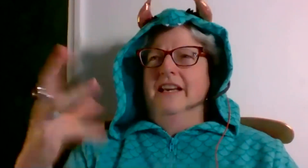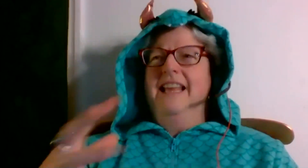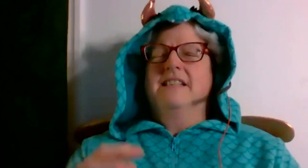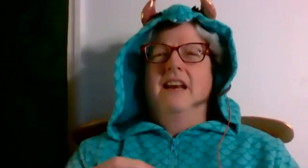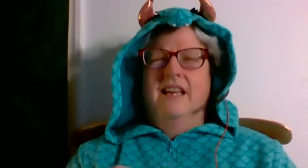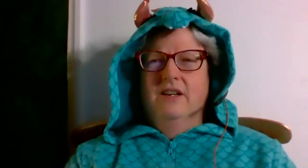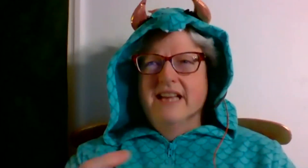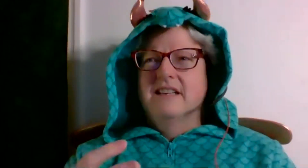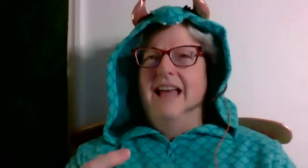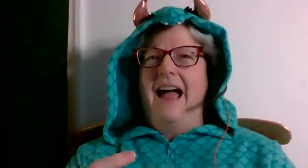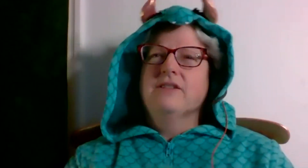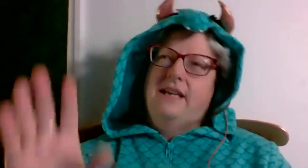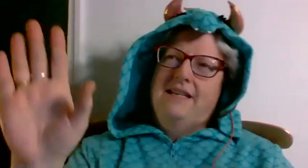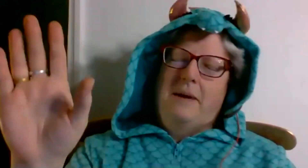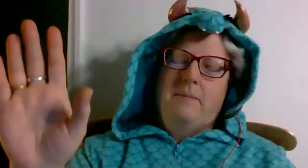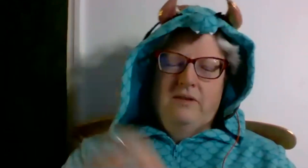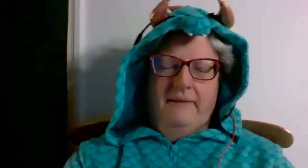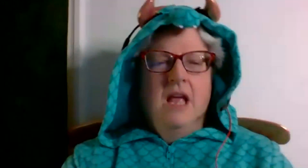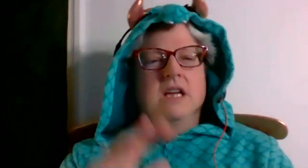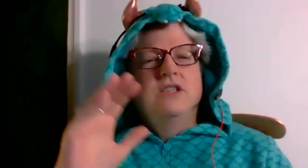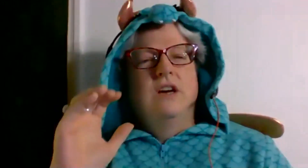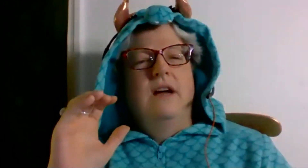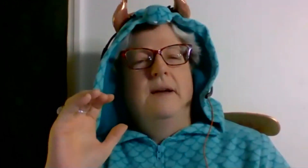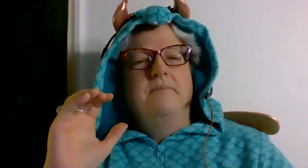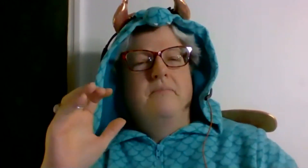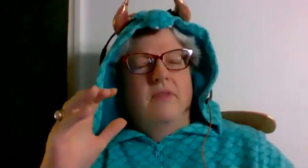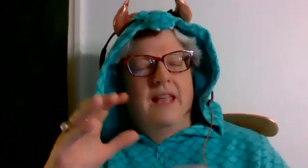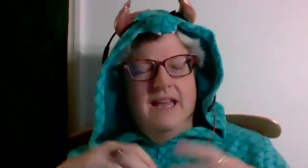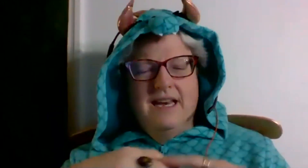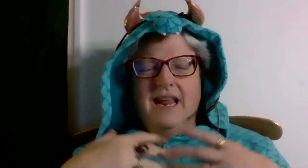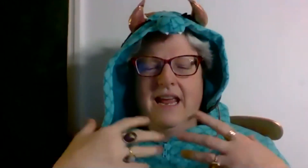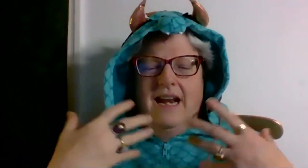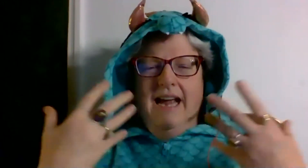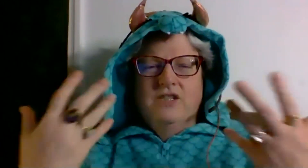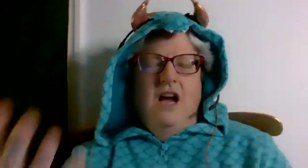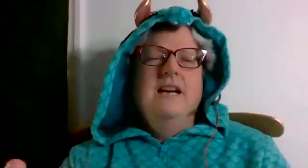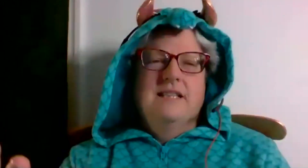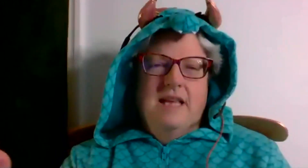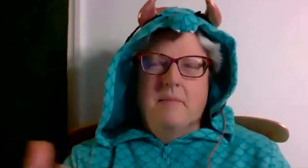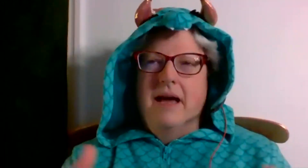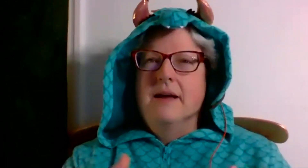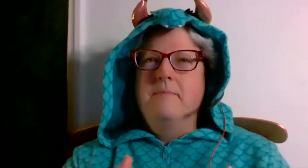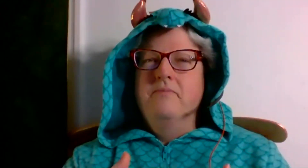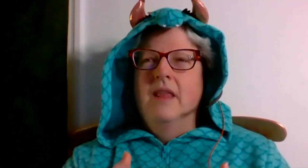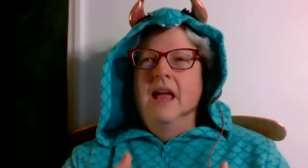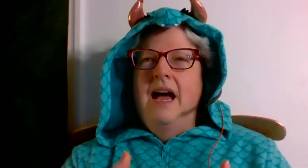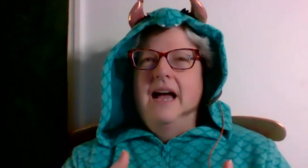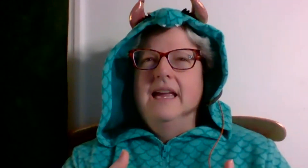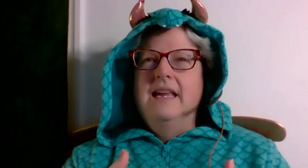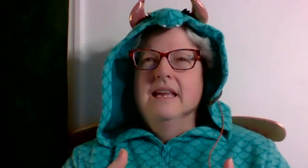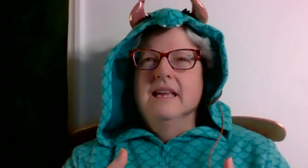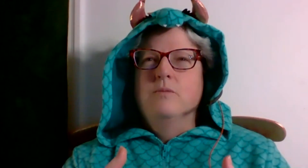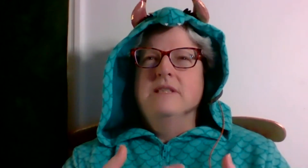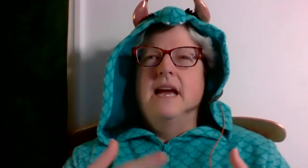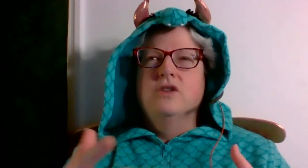She's like, that's not a giggle, that's a laugh. It's like, yes, ma'am. Okay. So, and I talked to them.